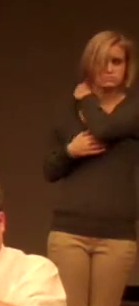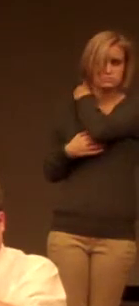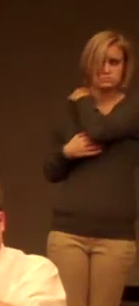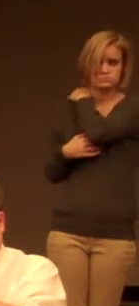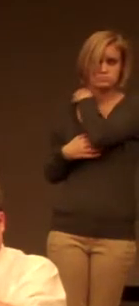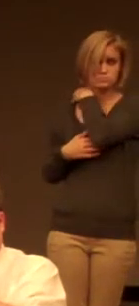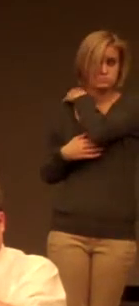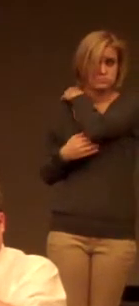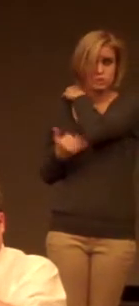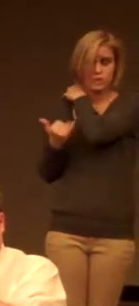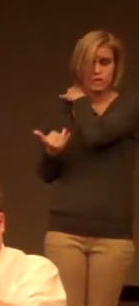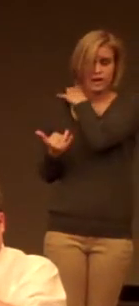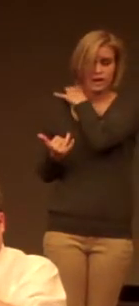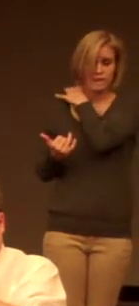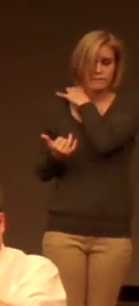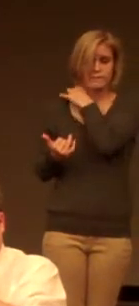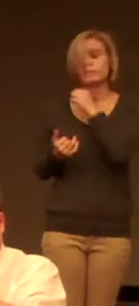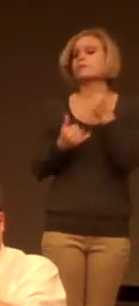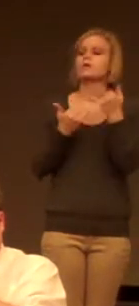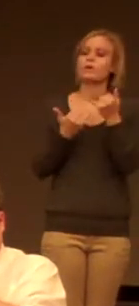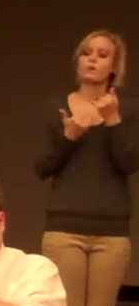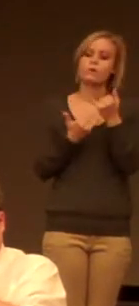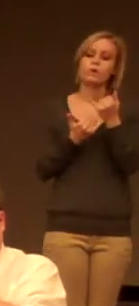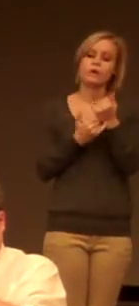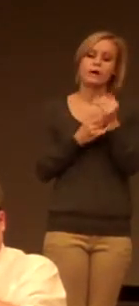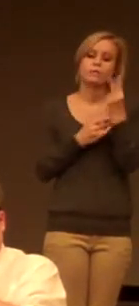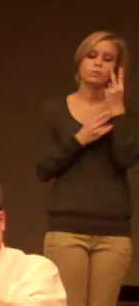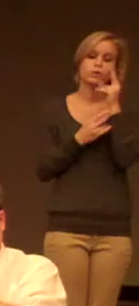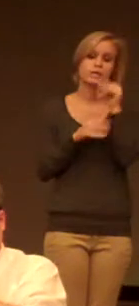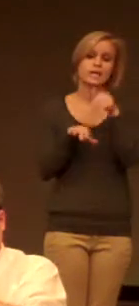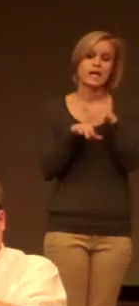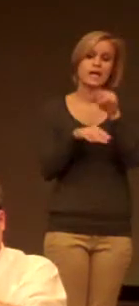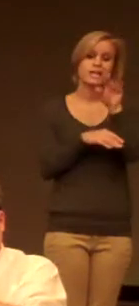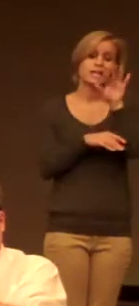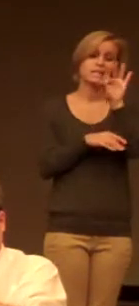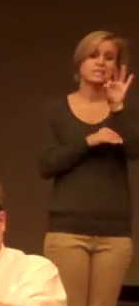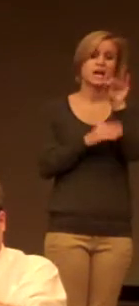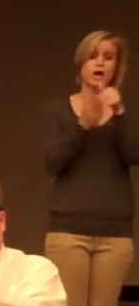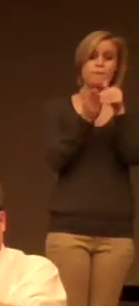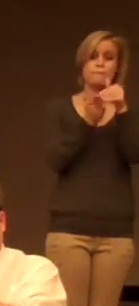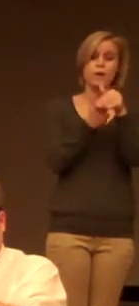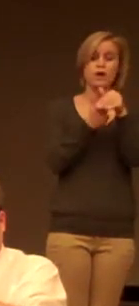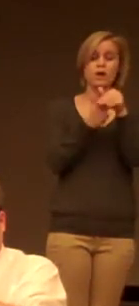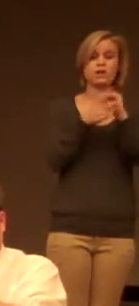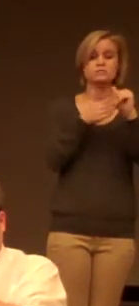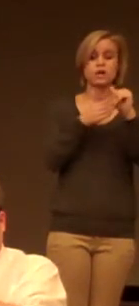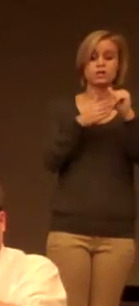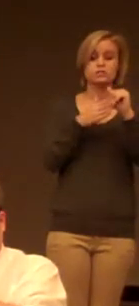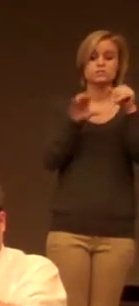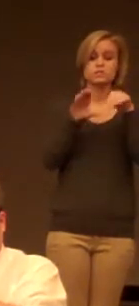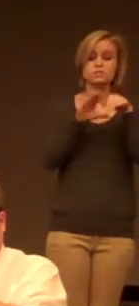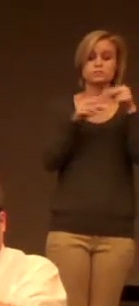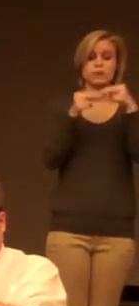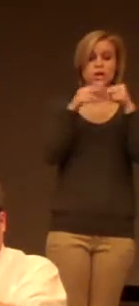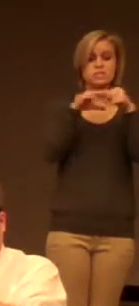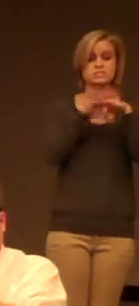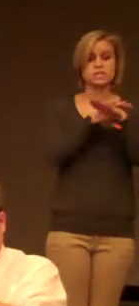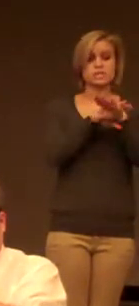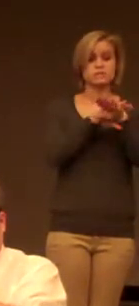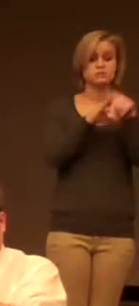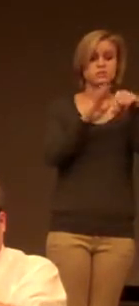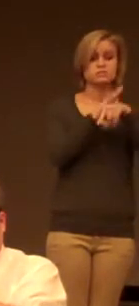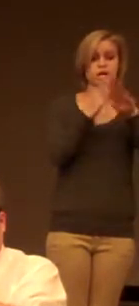So right now, we're looking at $9 million of buildings in downtown Wheeling that have